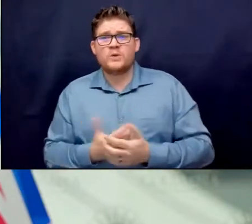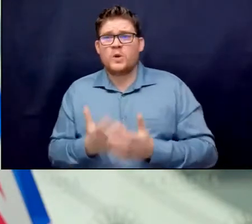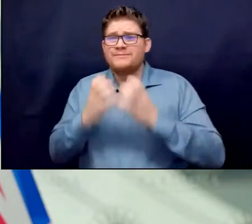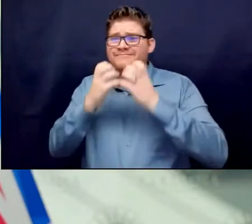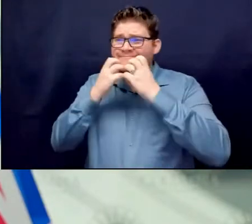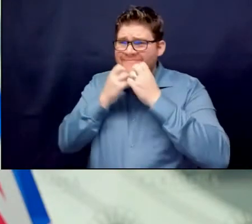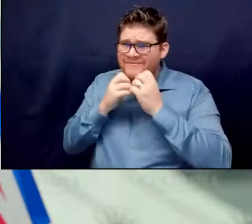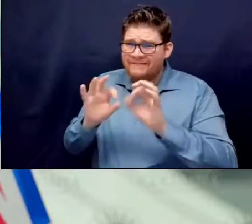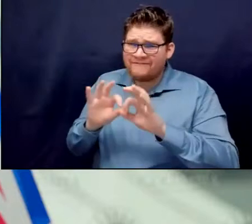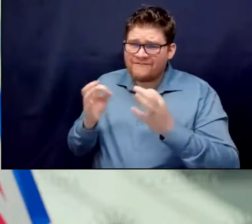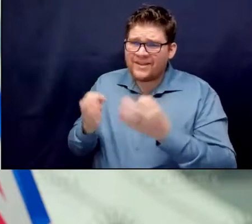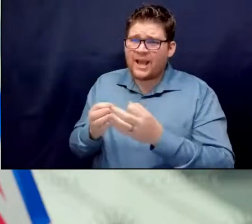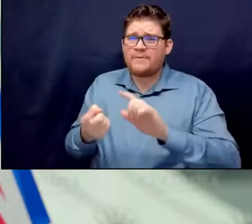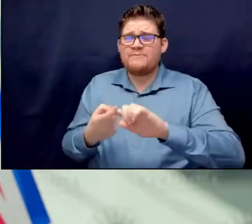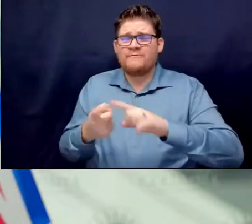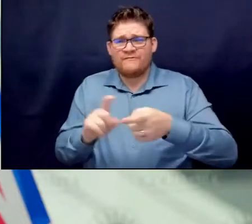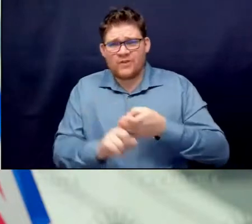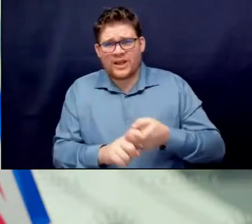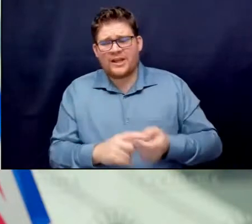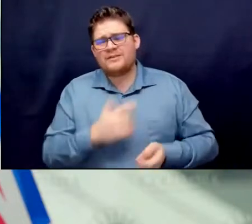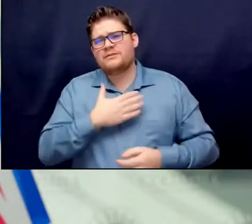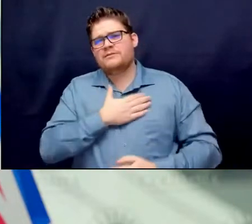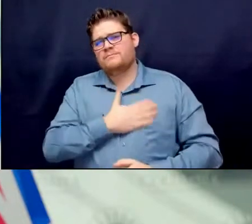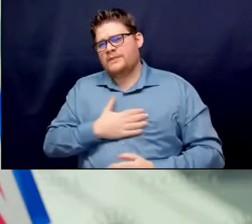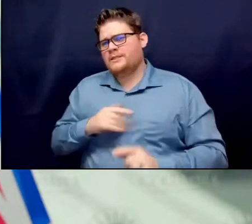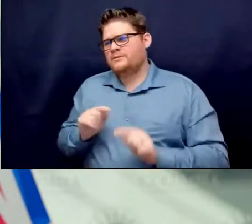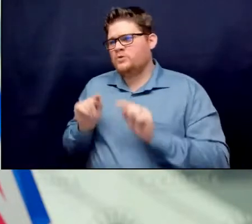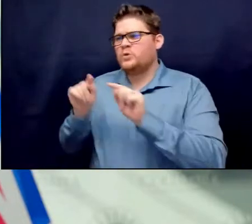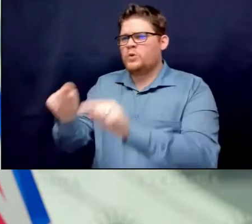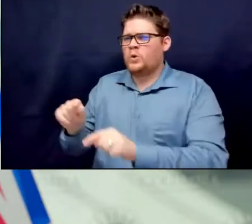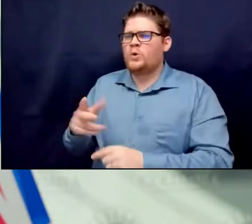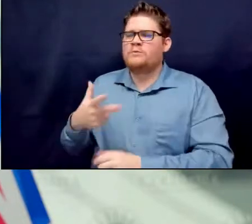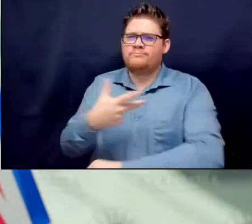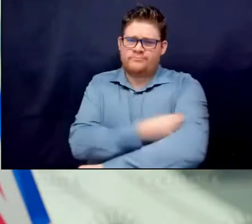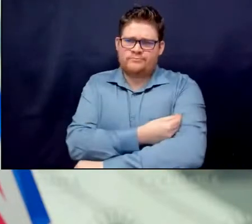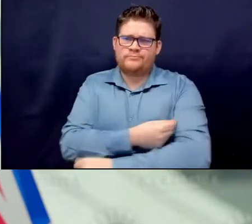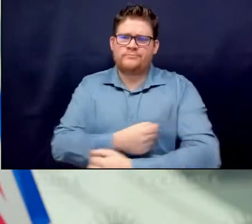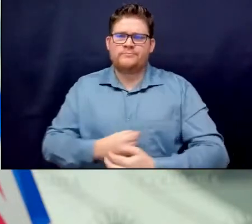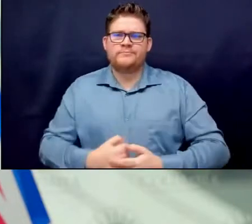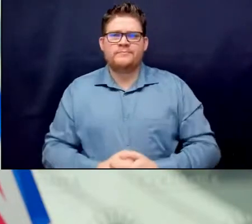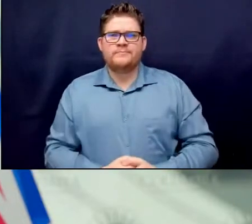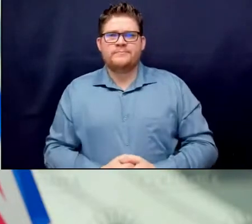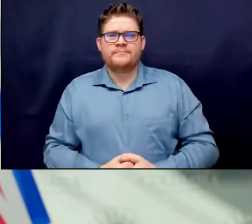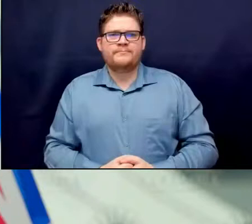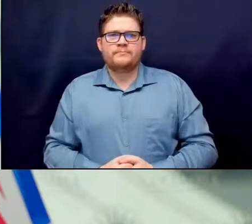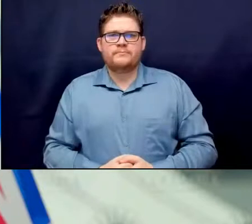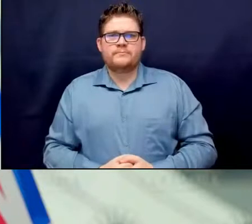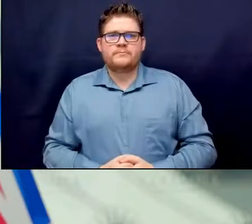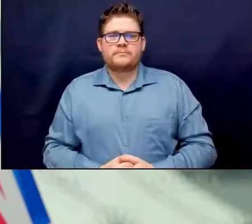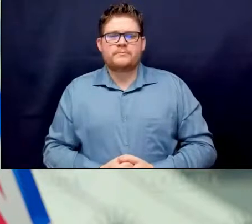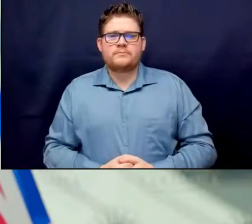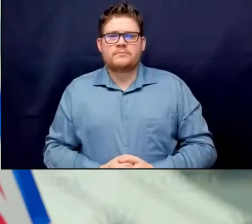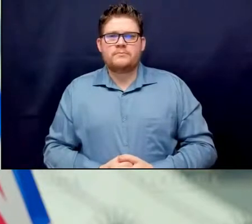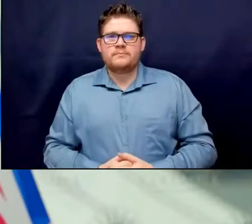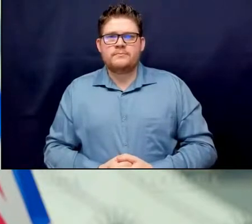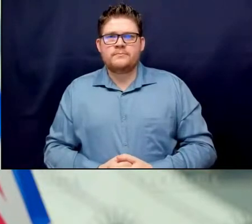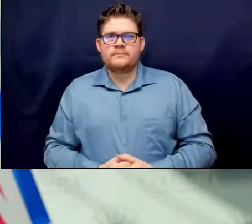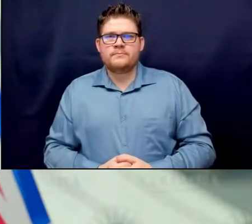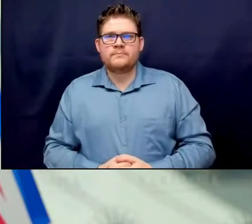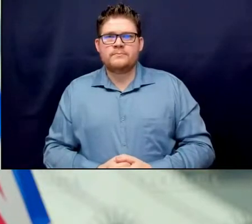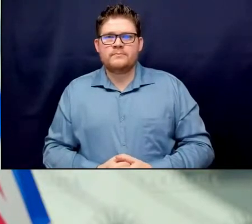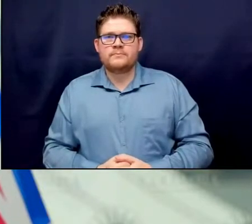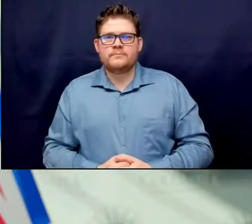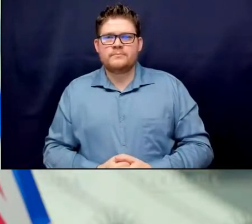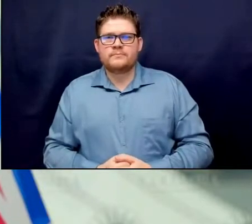that. We've also been closely monitoring sickness levels across health services, especially in hospitals, in long-term care,